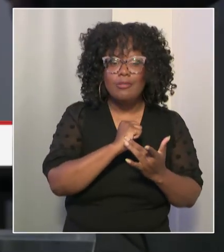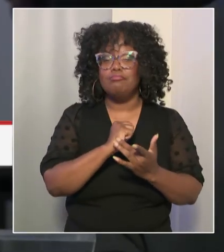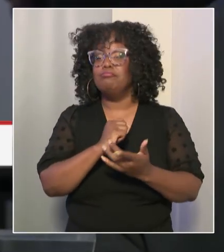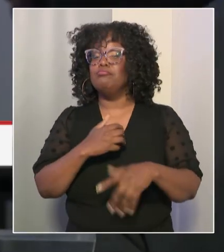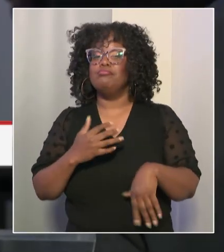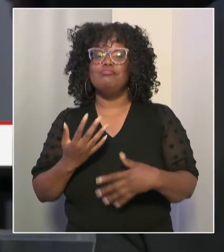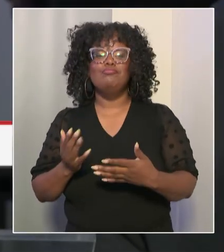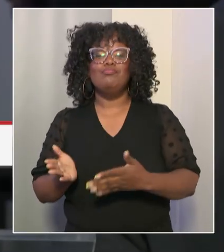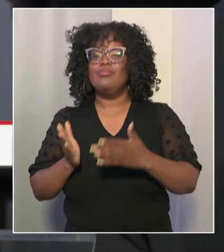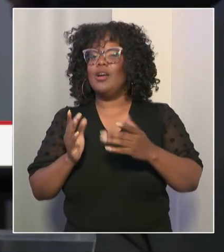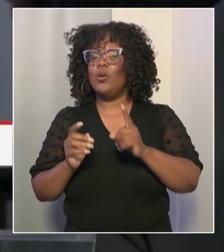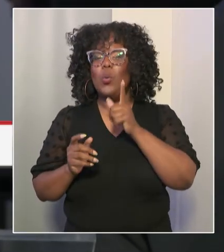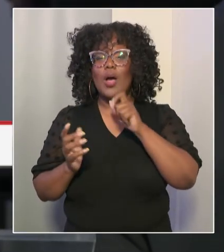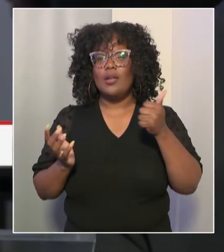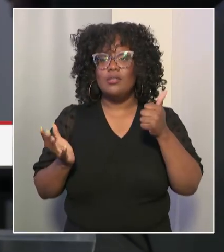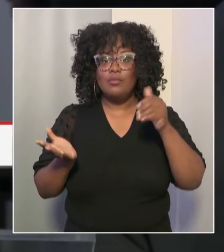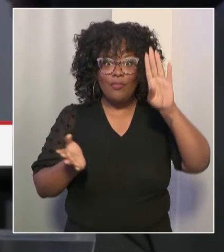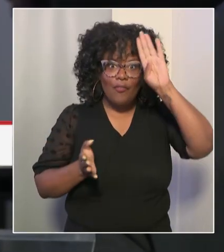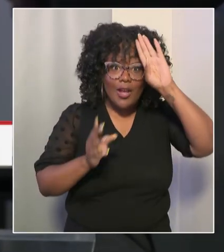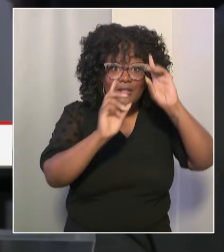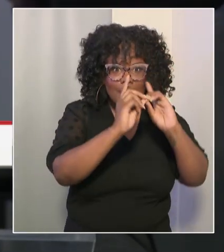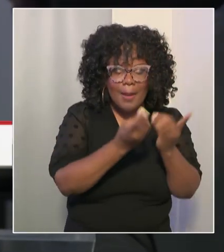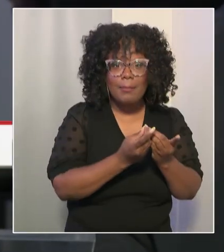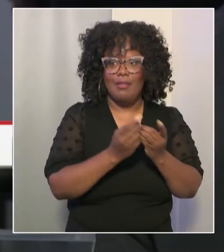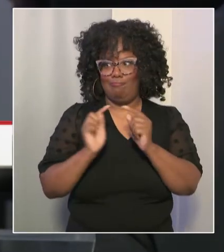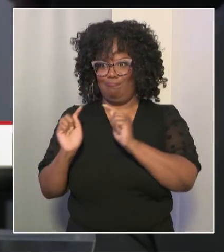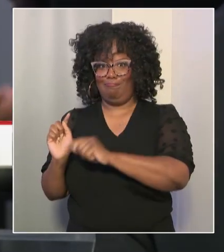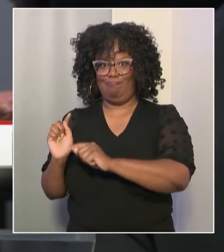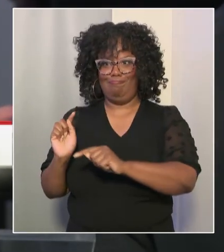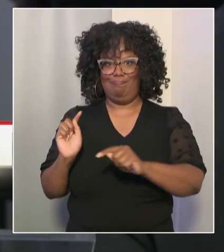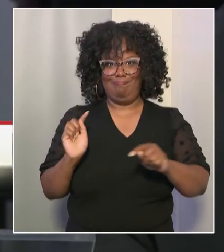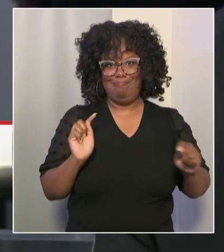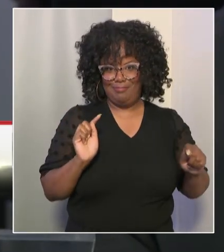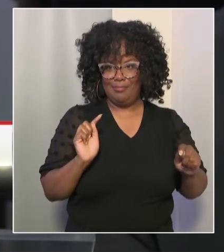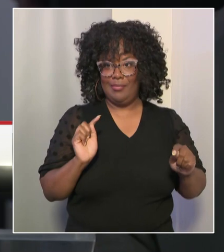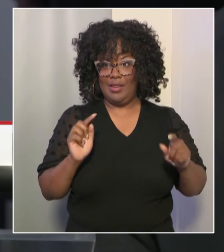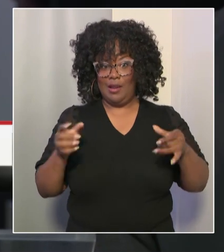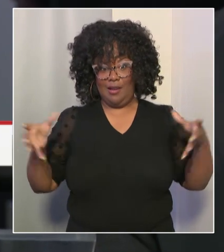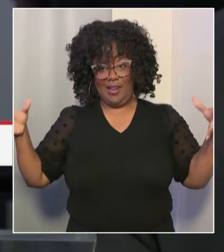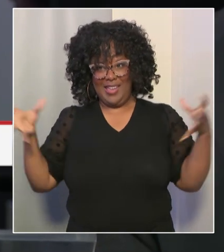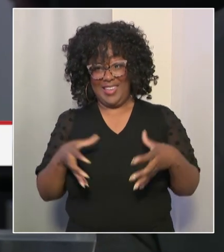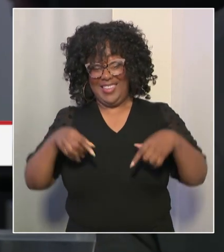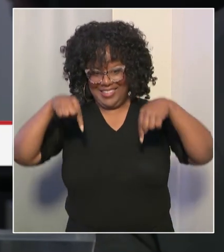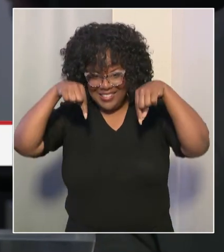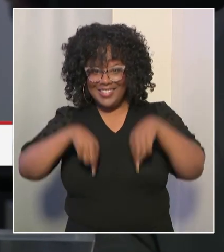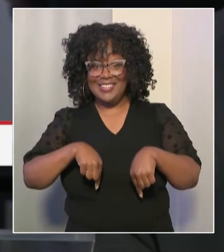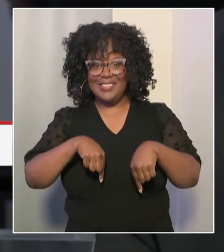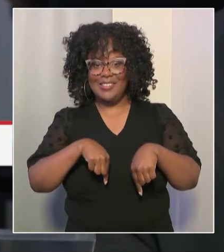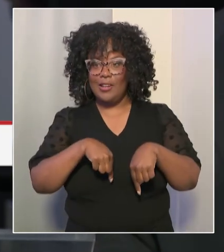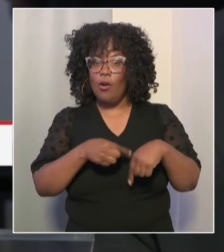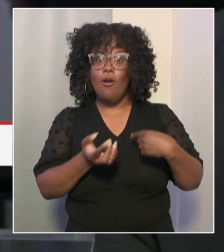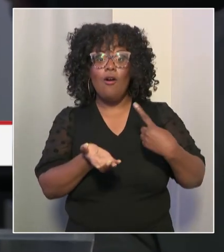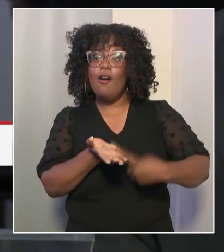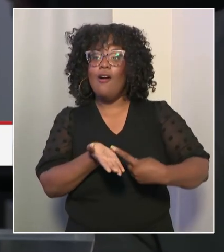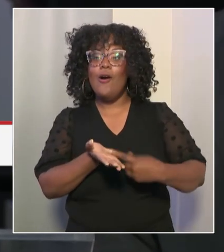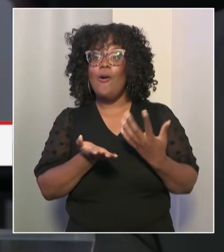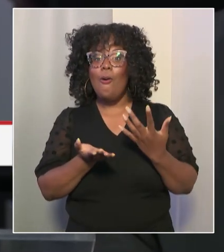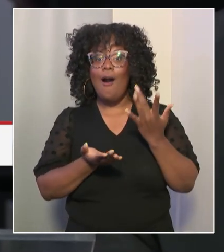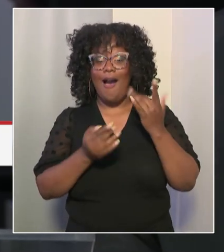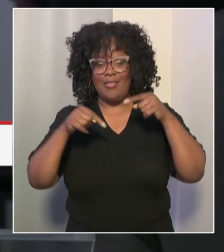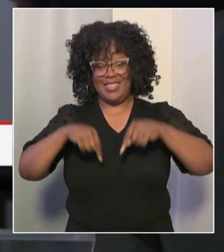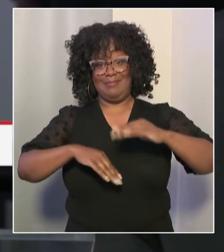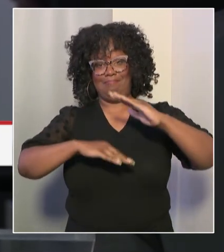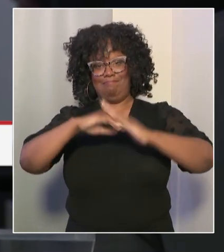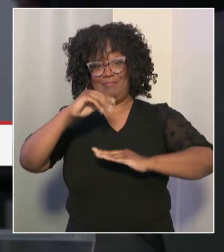this facility and why we're kind of turn cartwheels in DC government